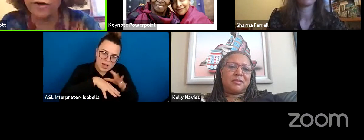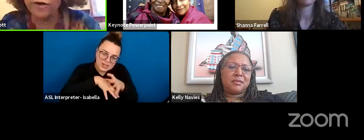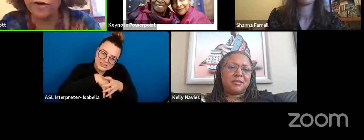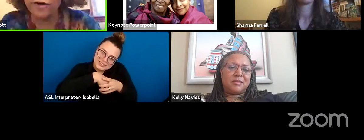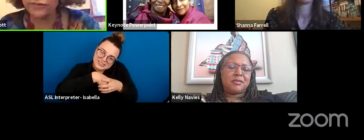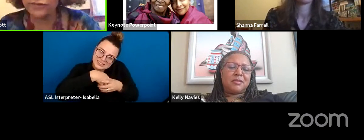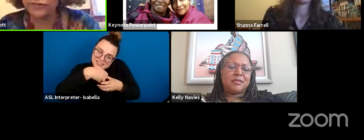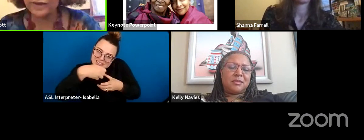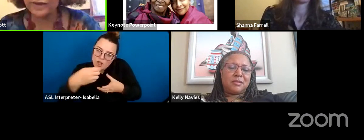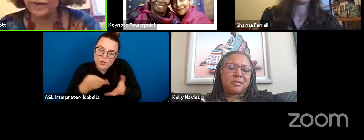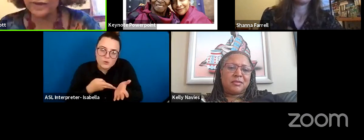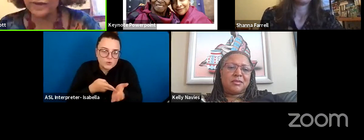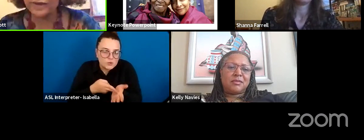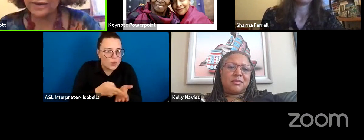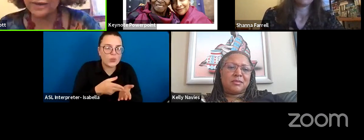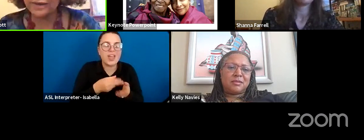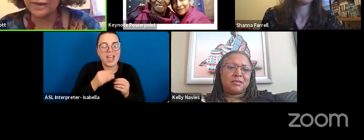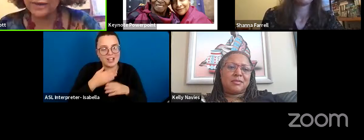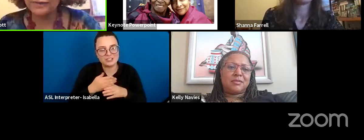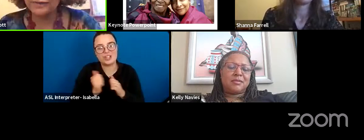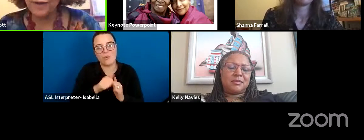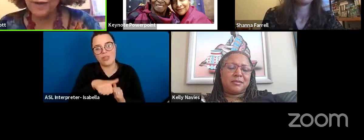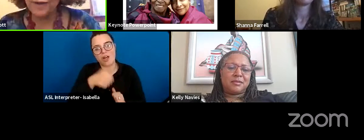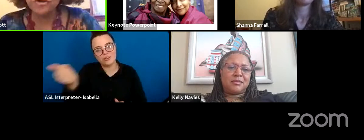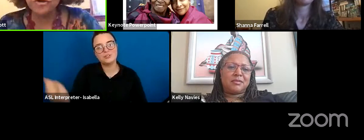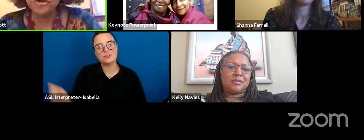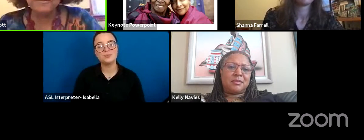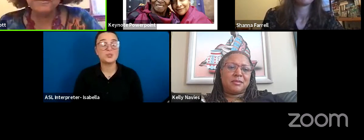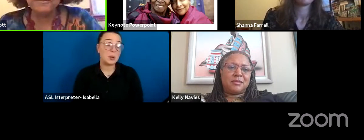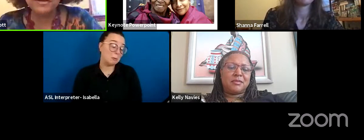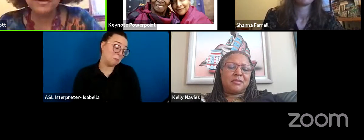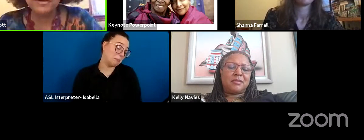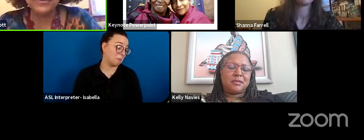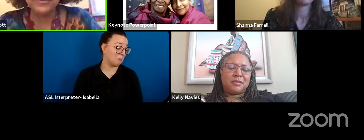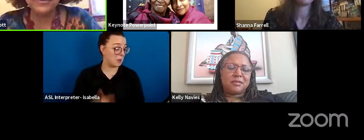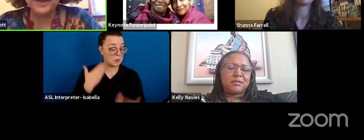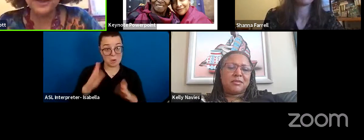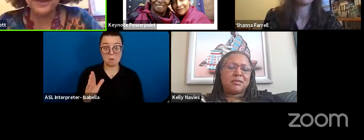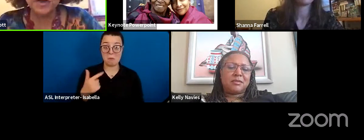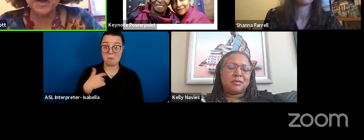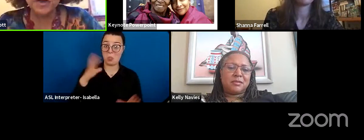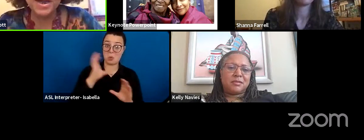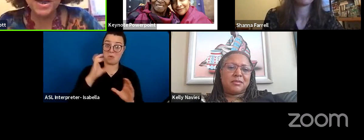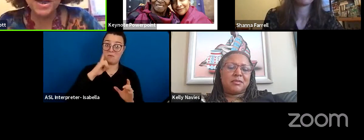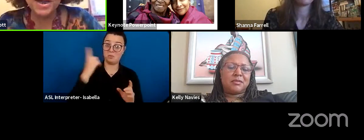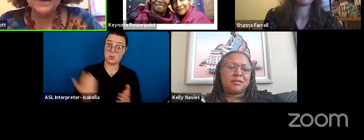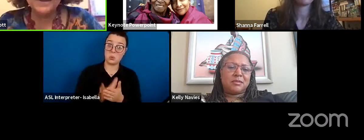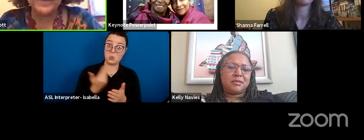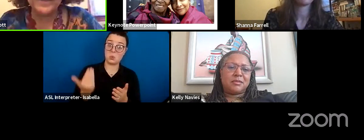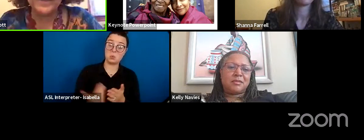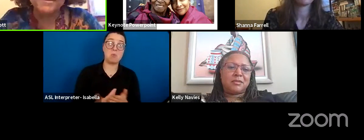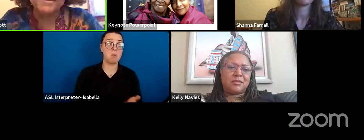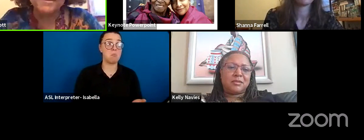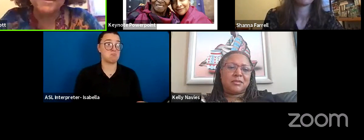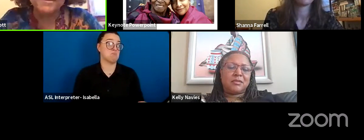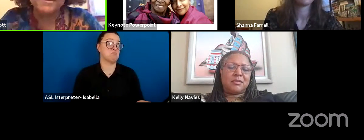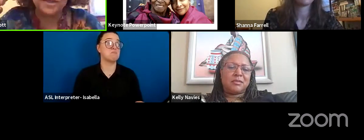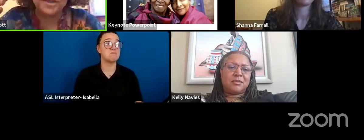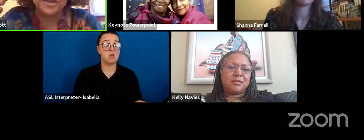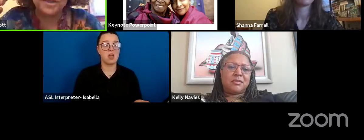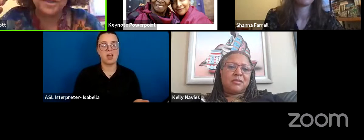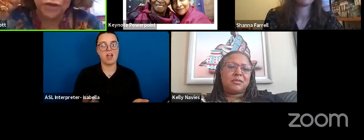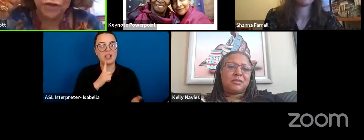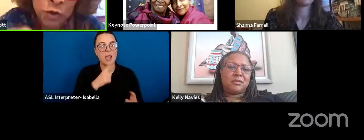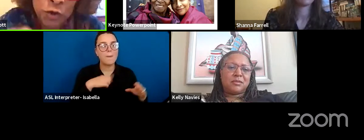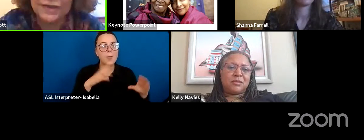and to share it with others. So I don't know if I'm looking for something new as much as I'm maybe looking